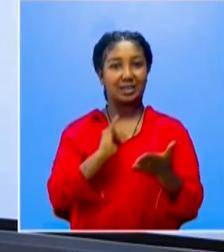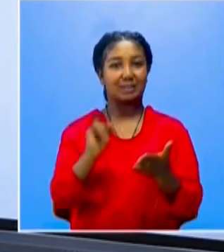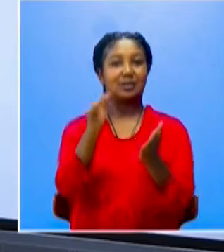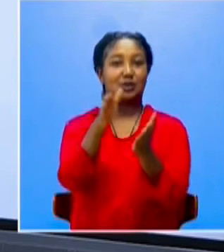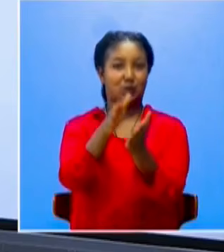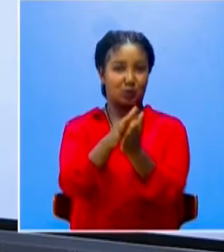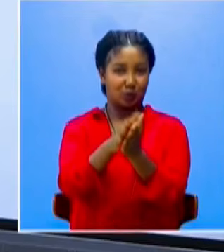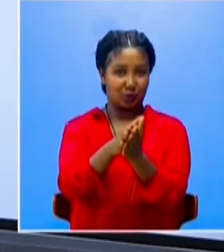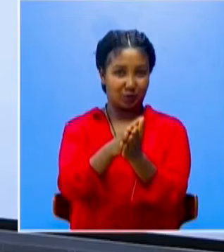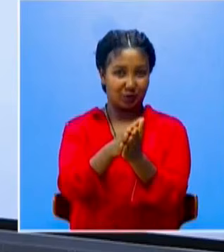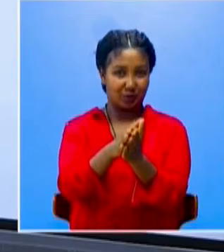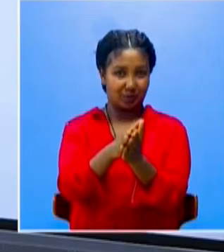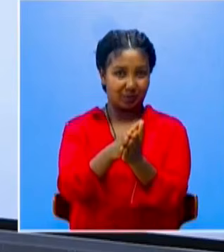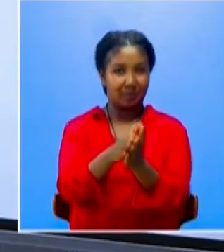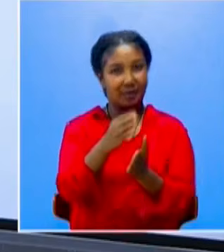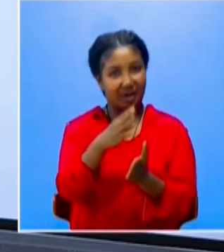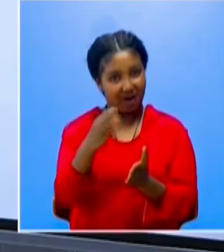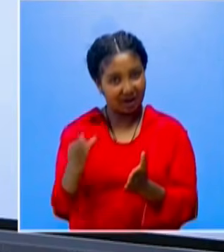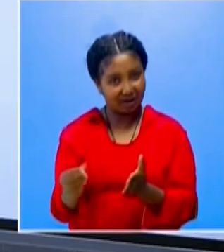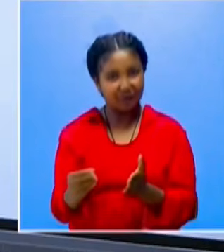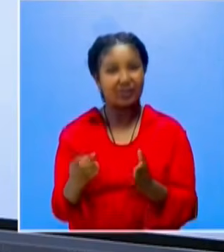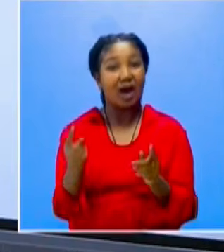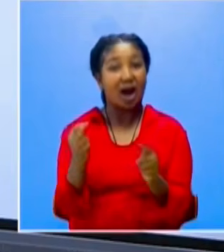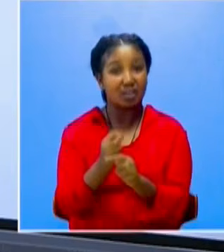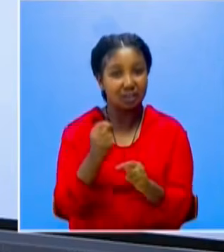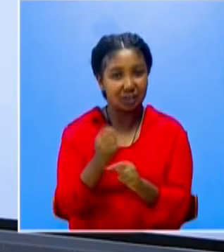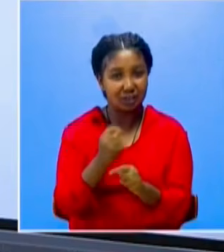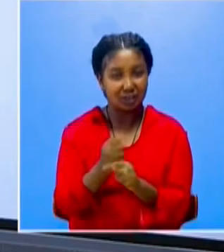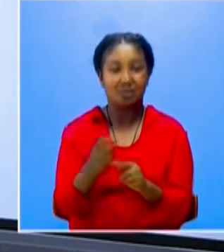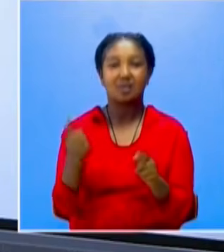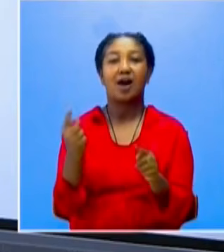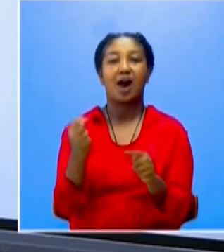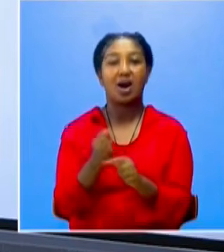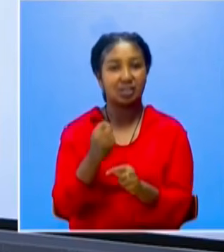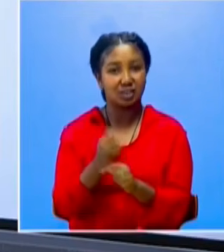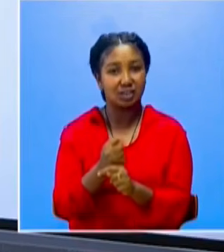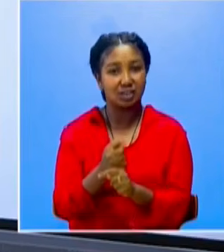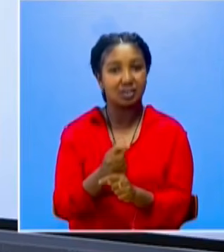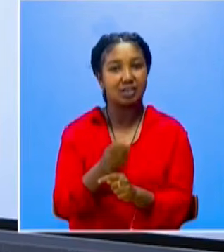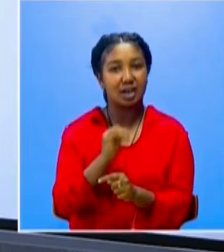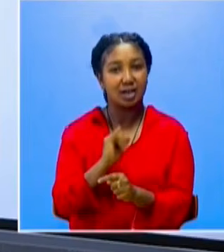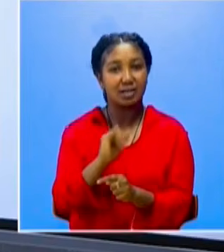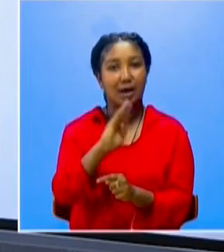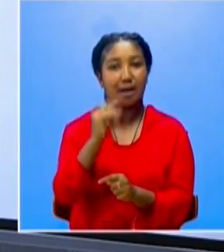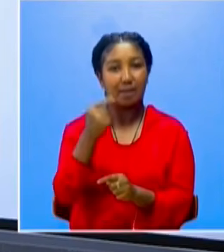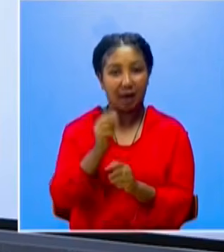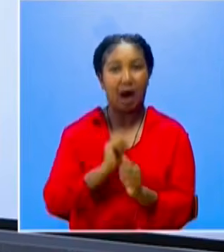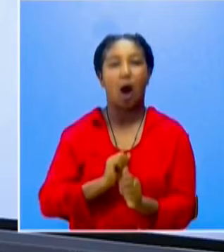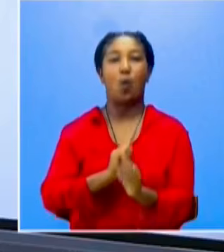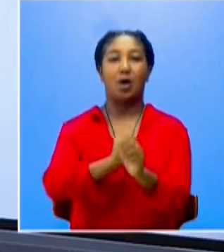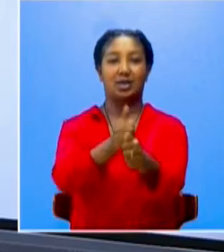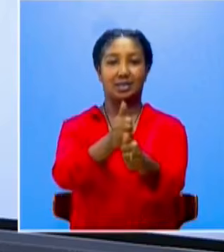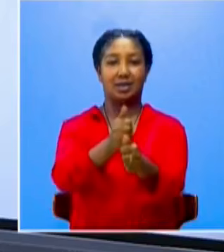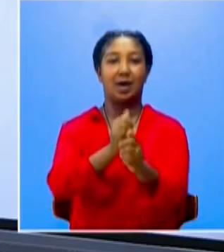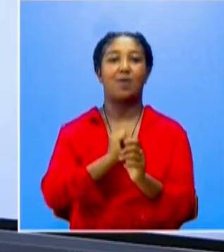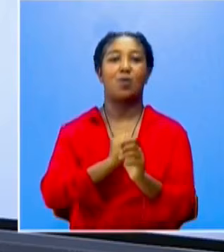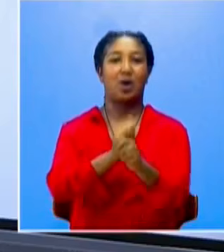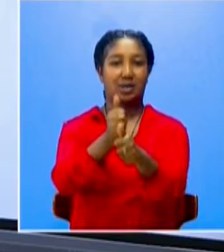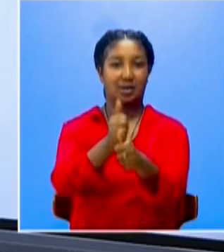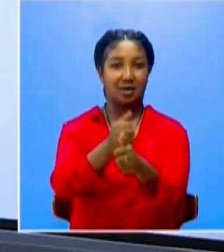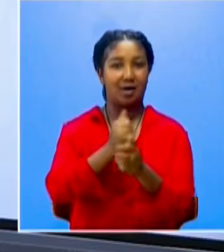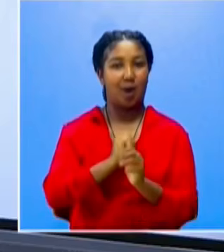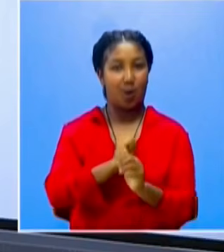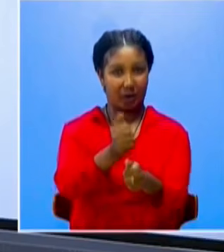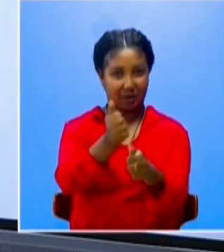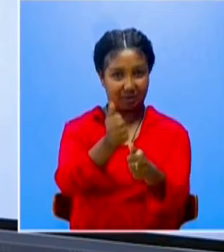school. And the action. The action is being awarded. This is the action.